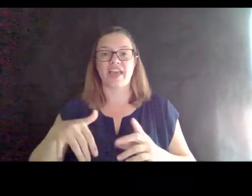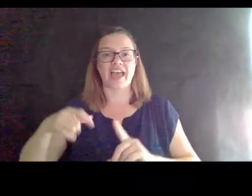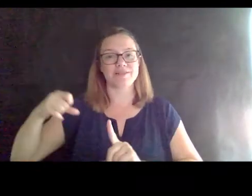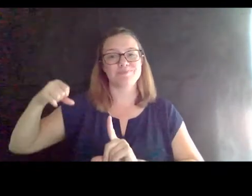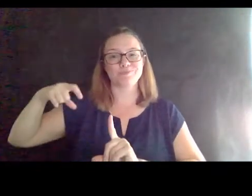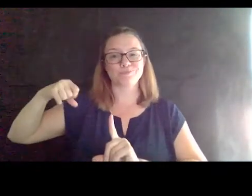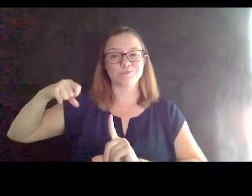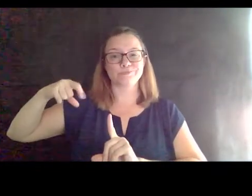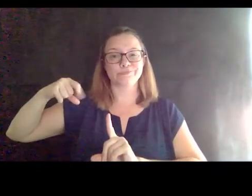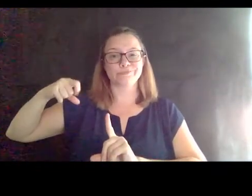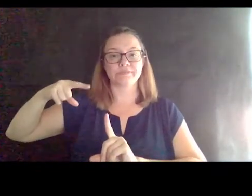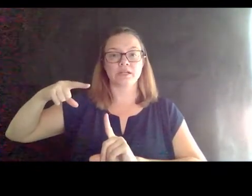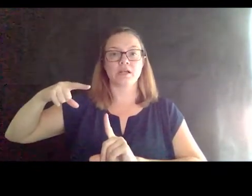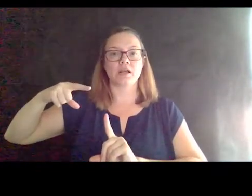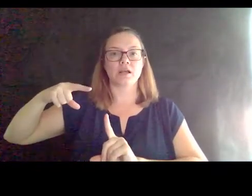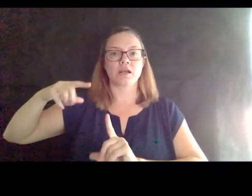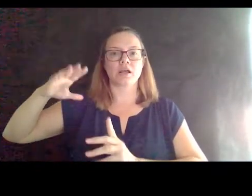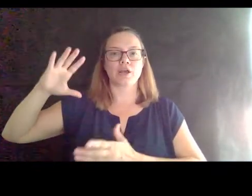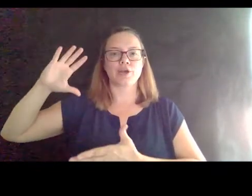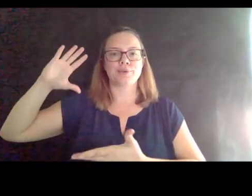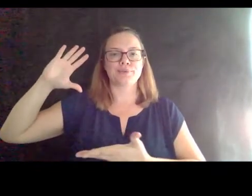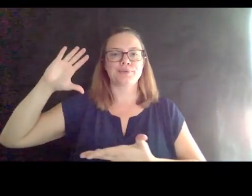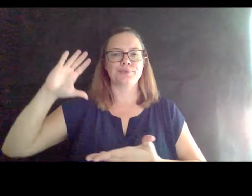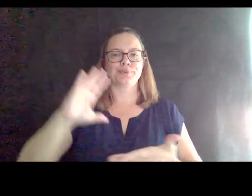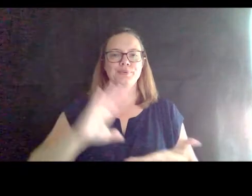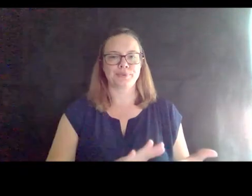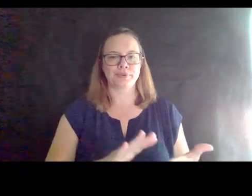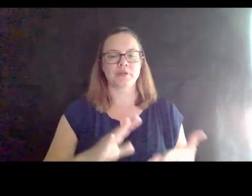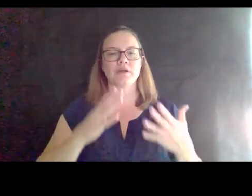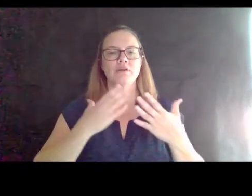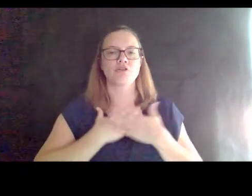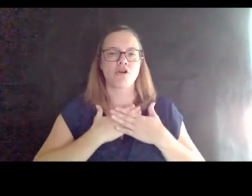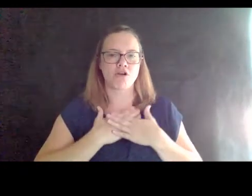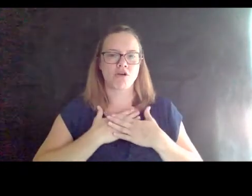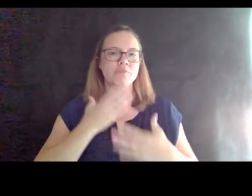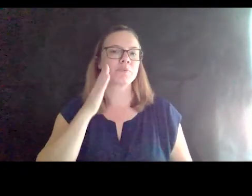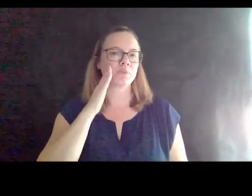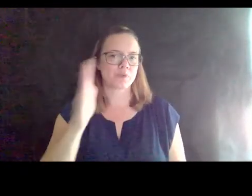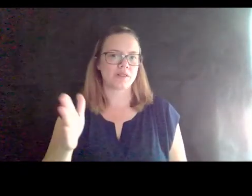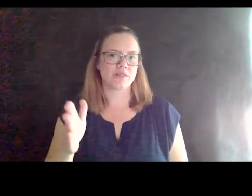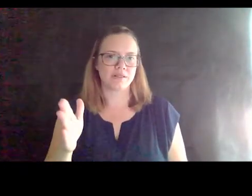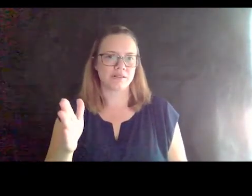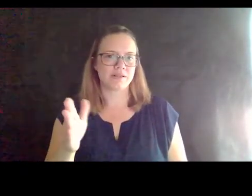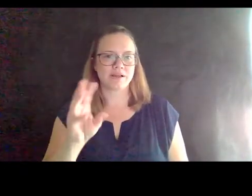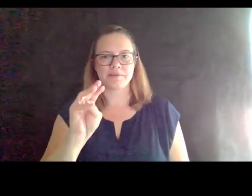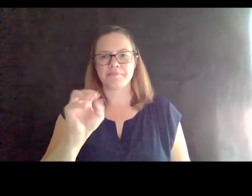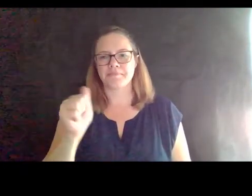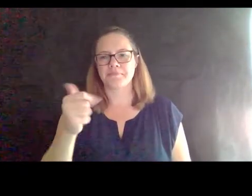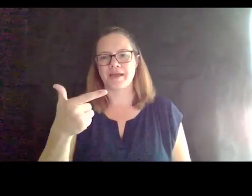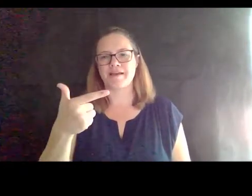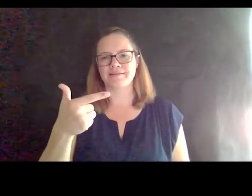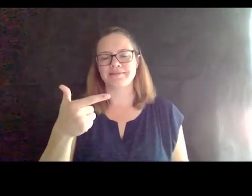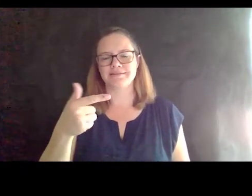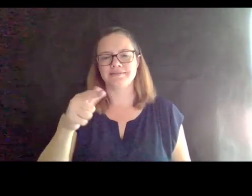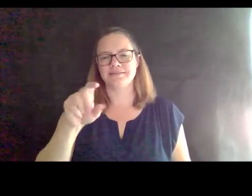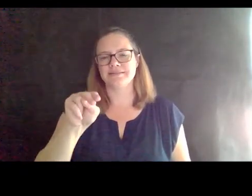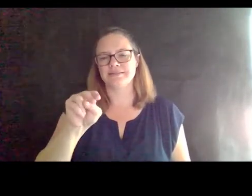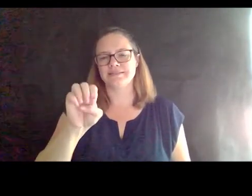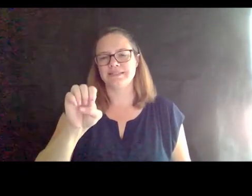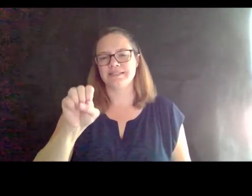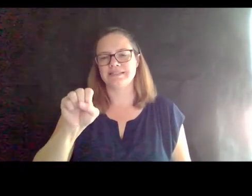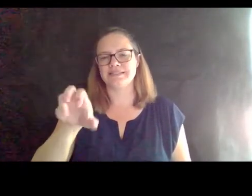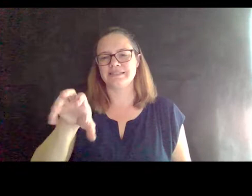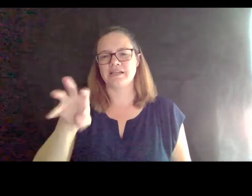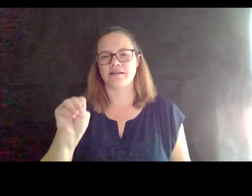pumped up, having magnesium to kind of calm us down. So, again, that's going to be something that really helps set